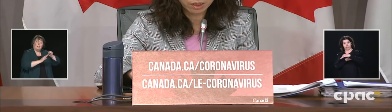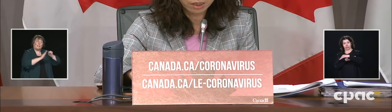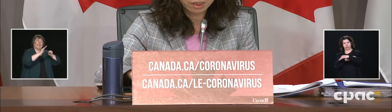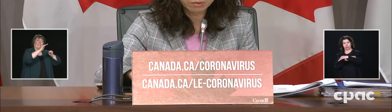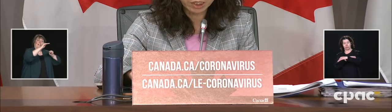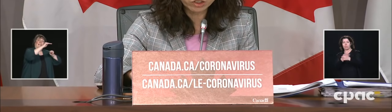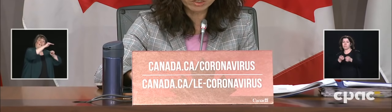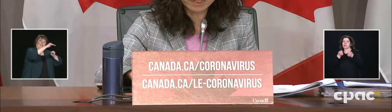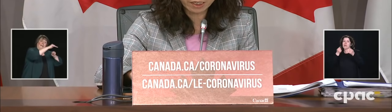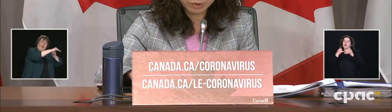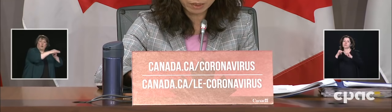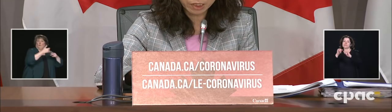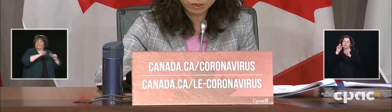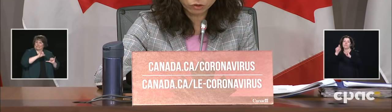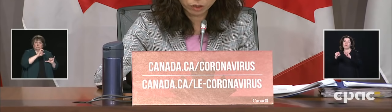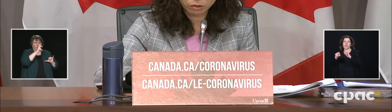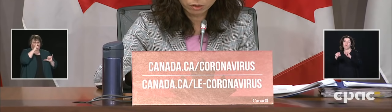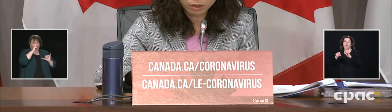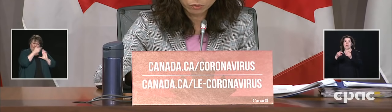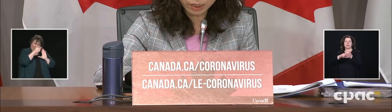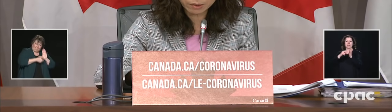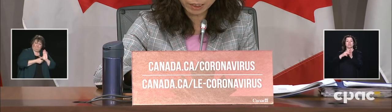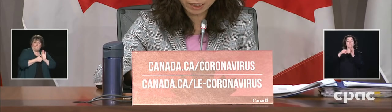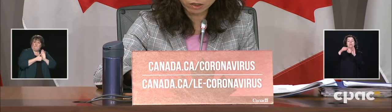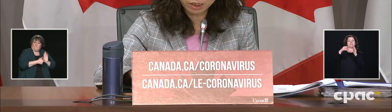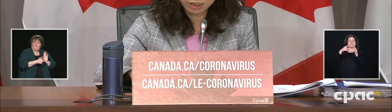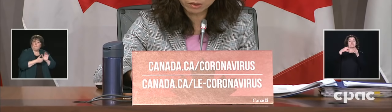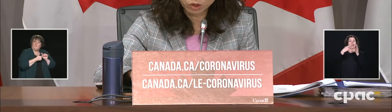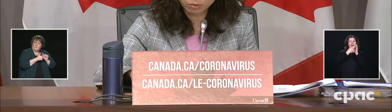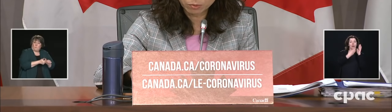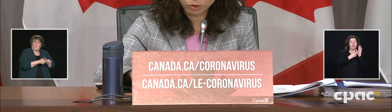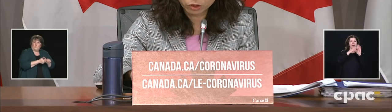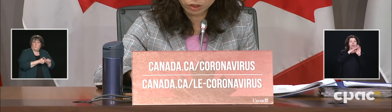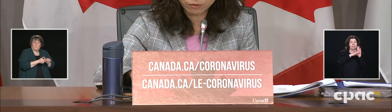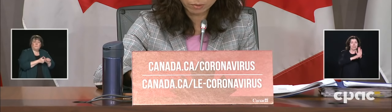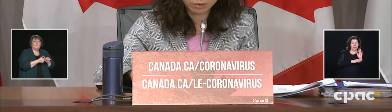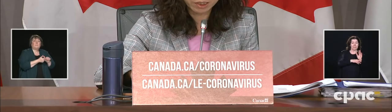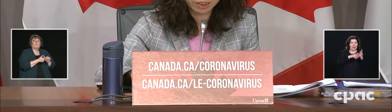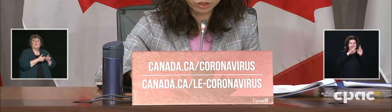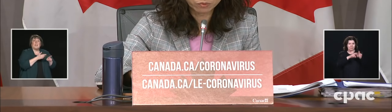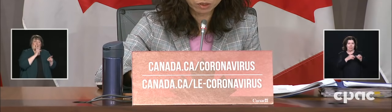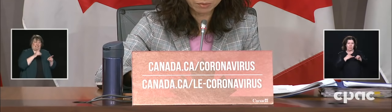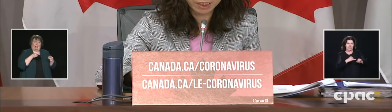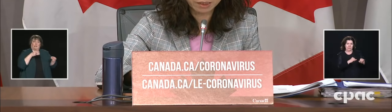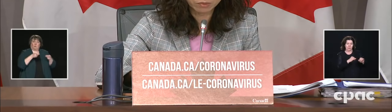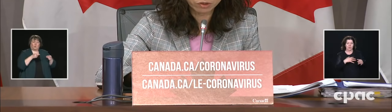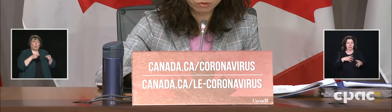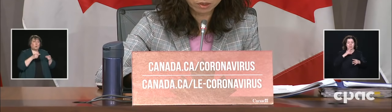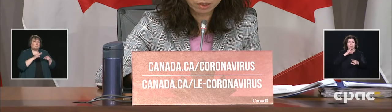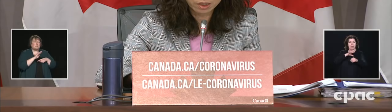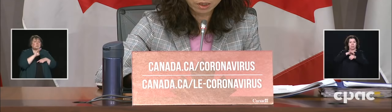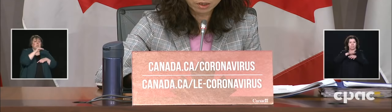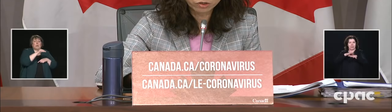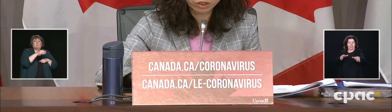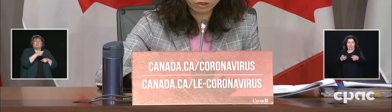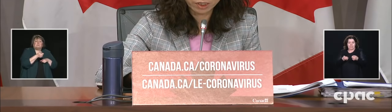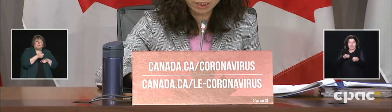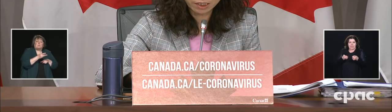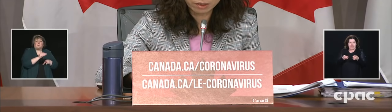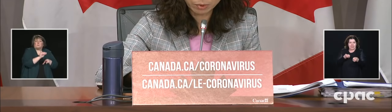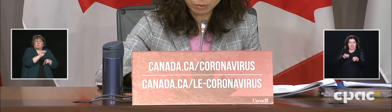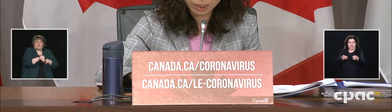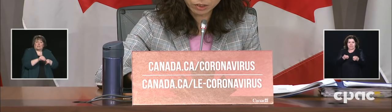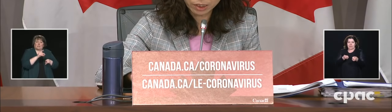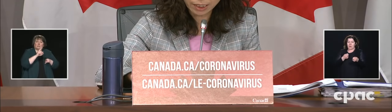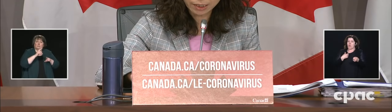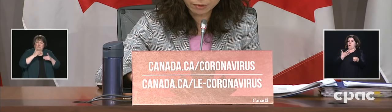measures. By achieving epidemic control, we expect that only a small proportion of the population will be immune. So,